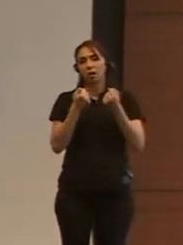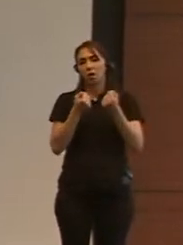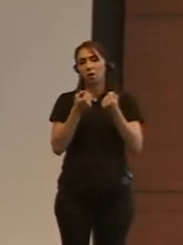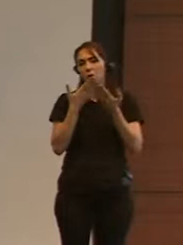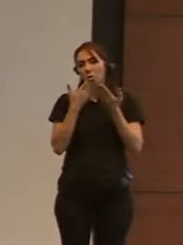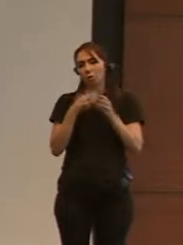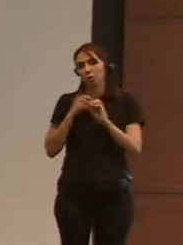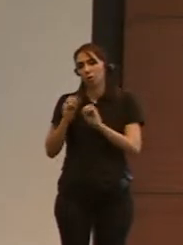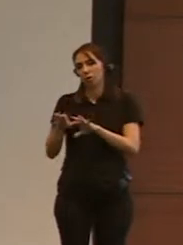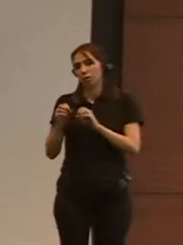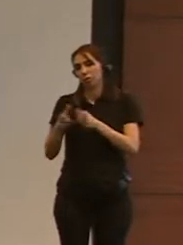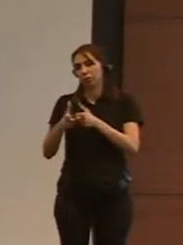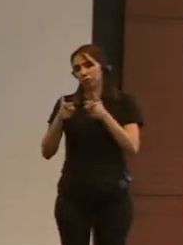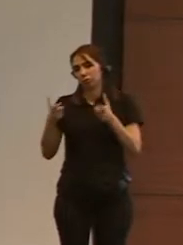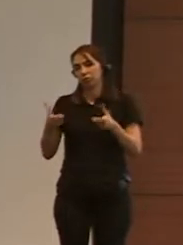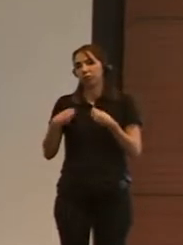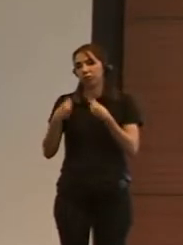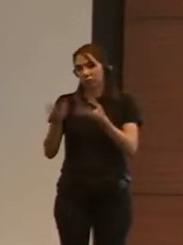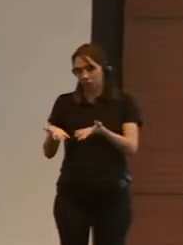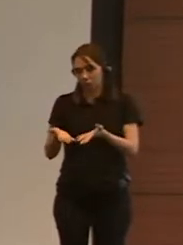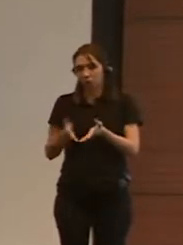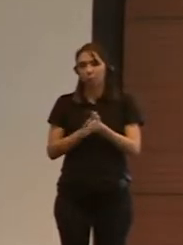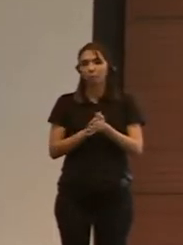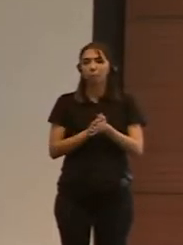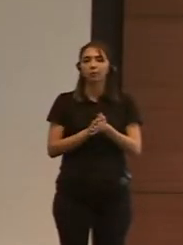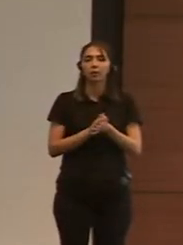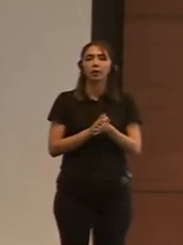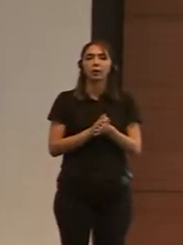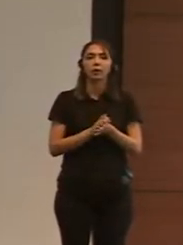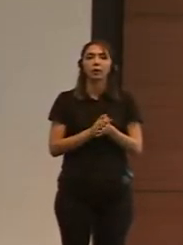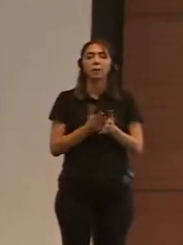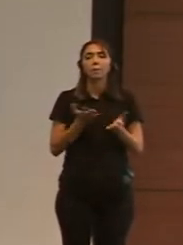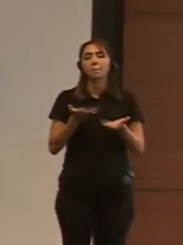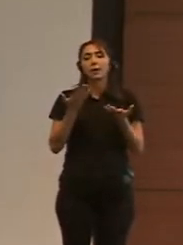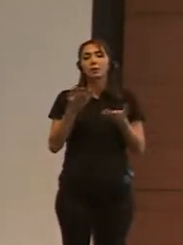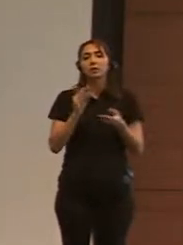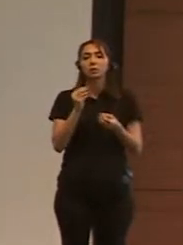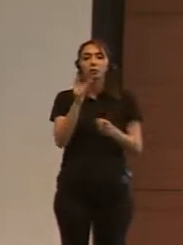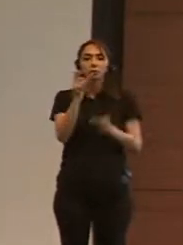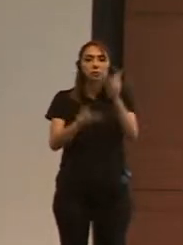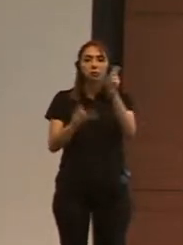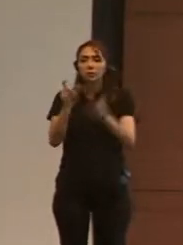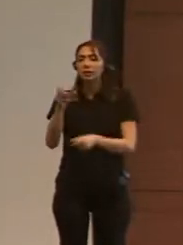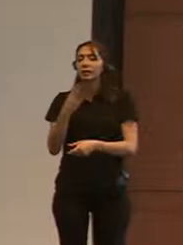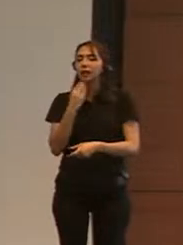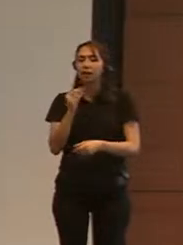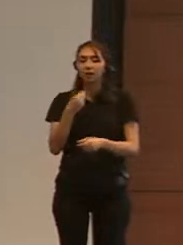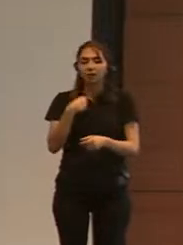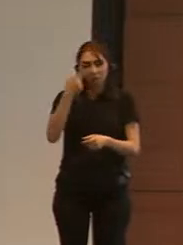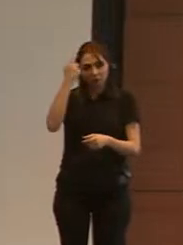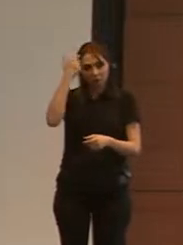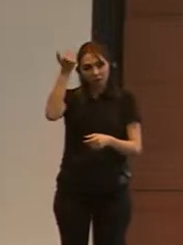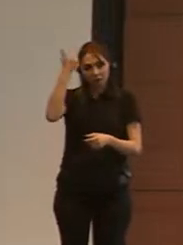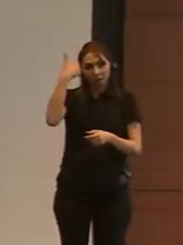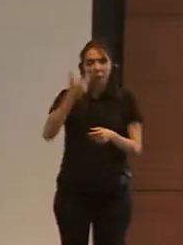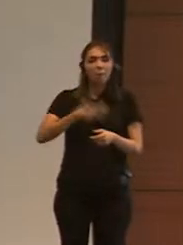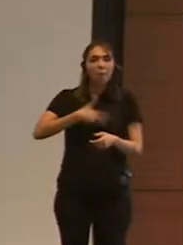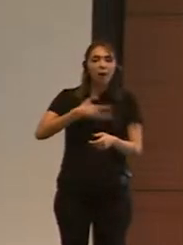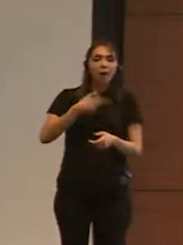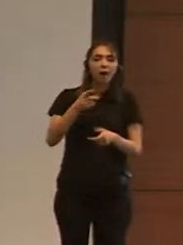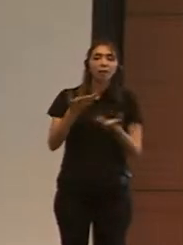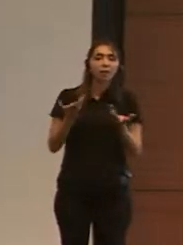students if we have a data for 1 million students then we would be able